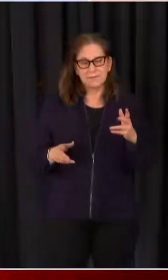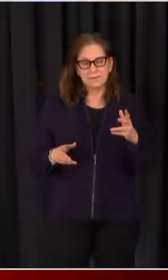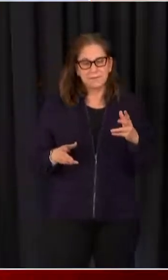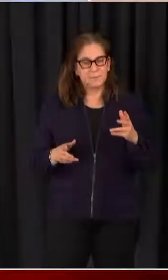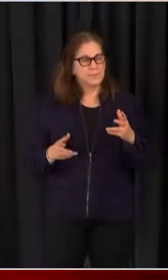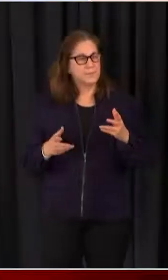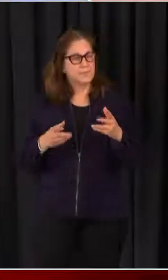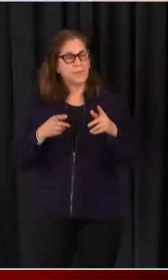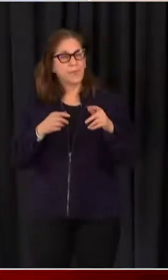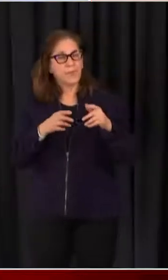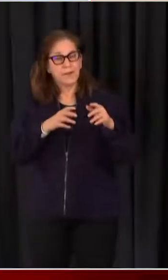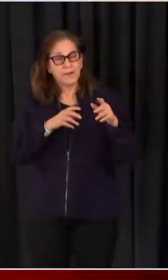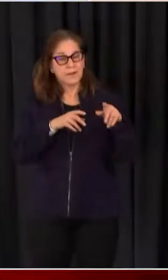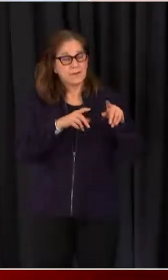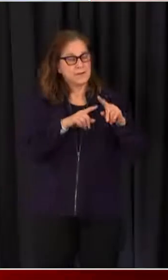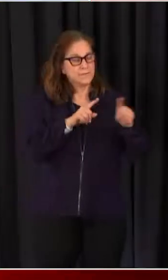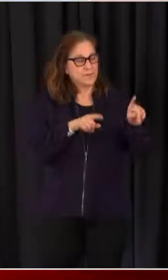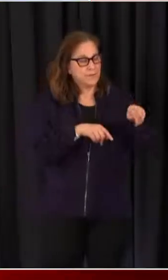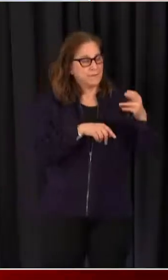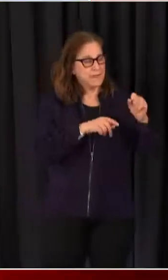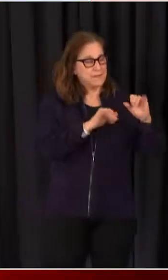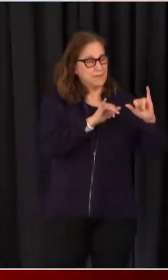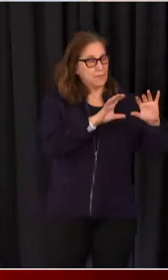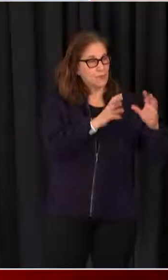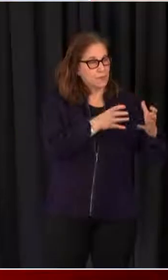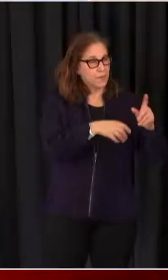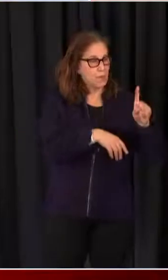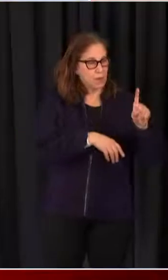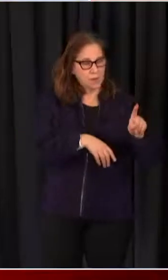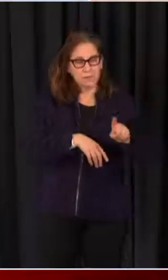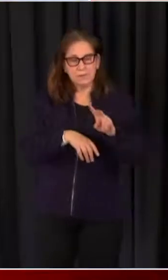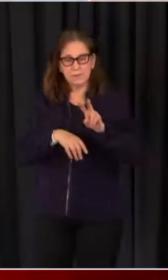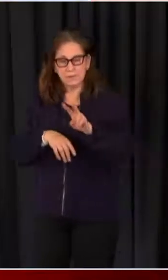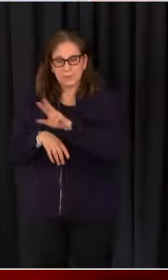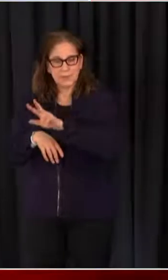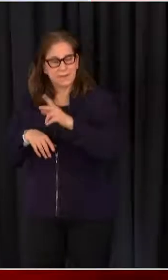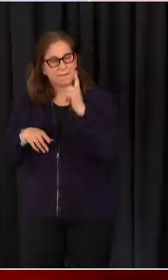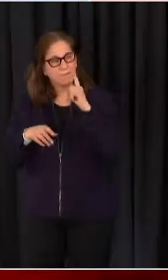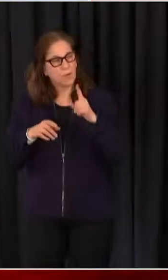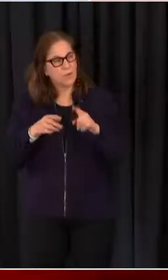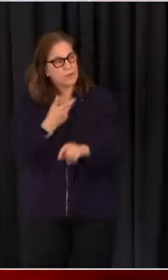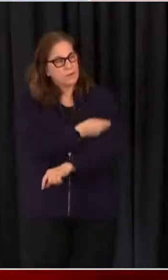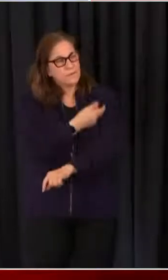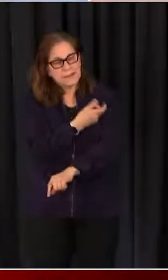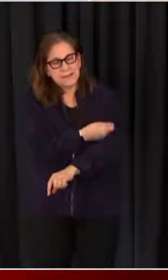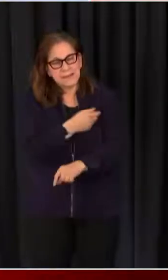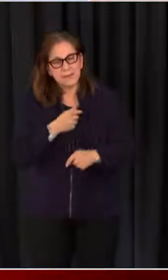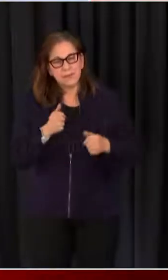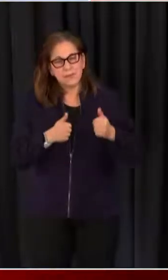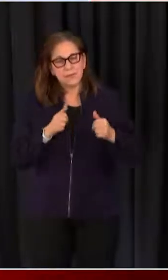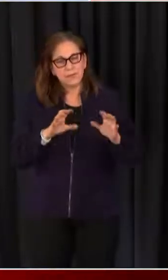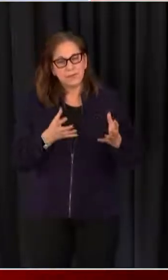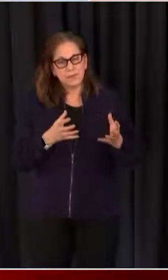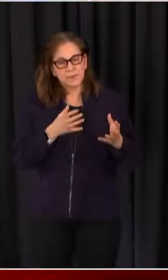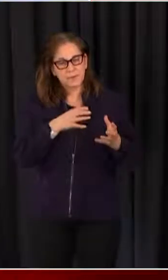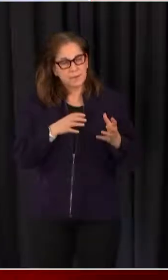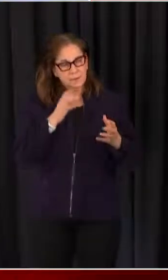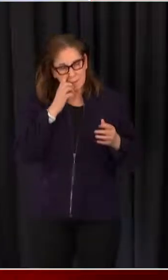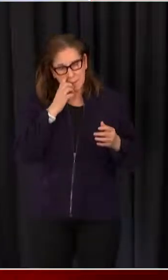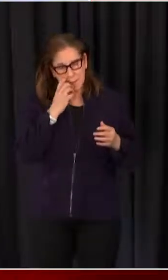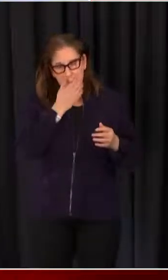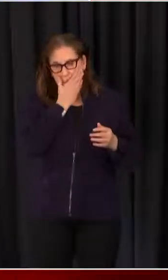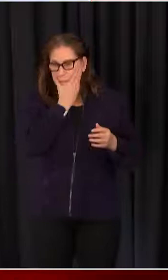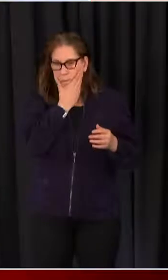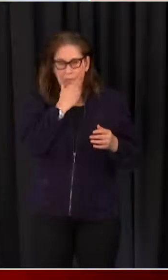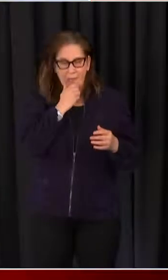eligible, and what people should do if they don't pre-register? Can they still then go in when they see that their group is available?